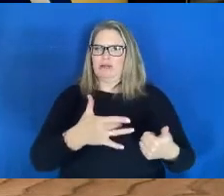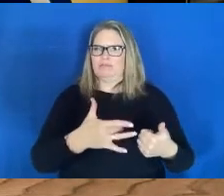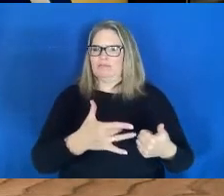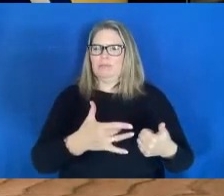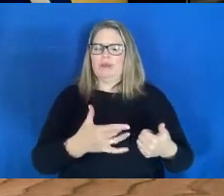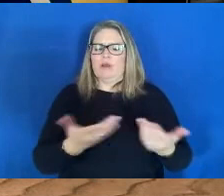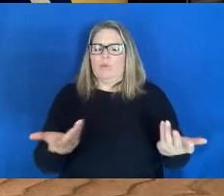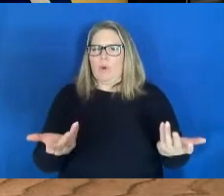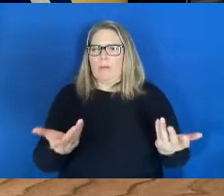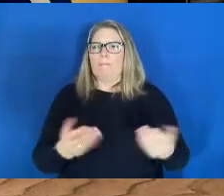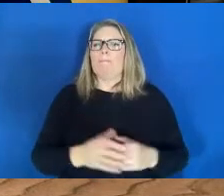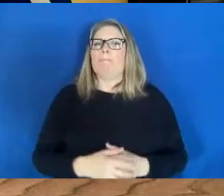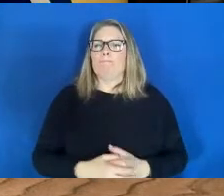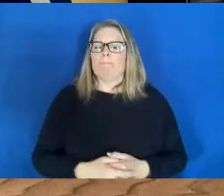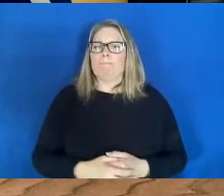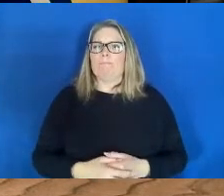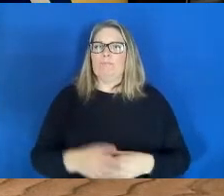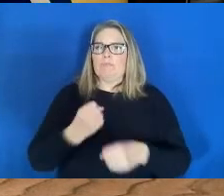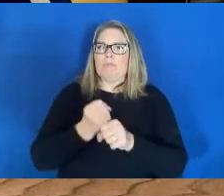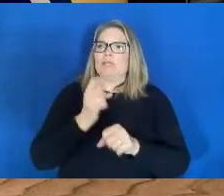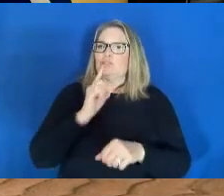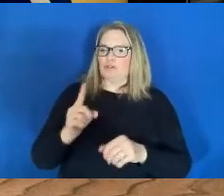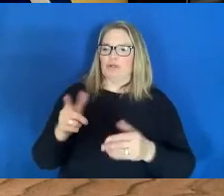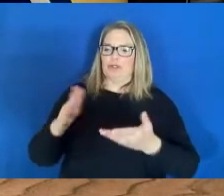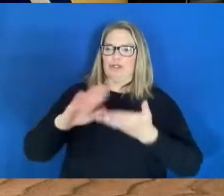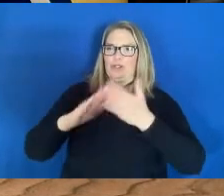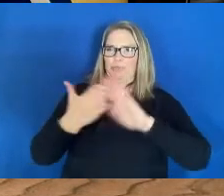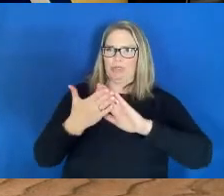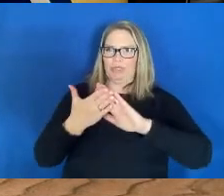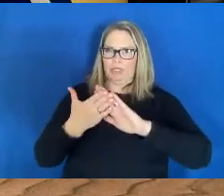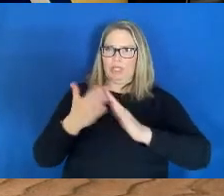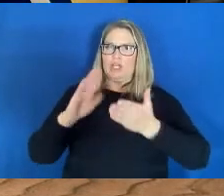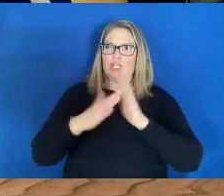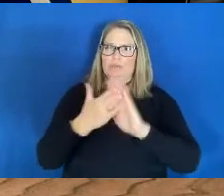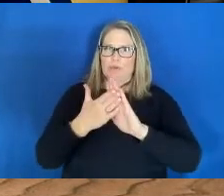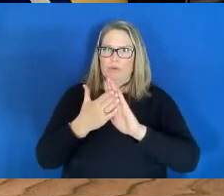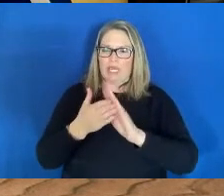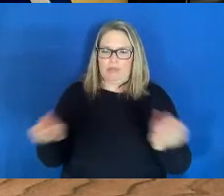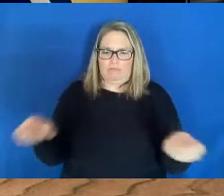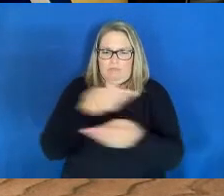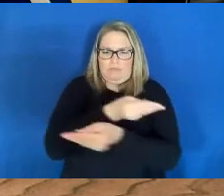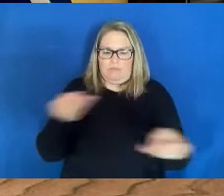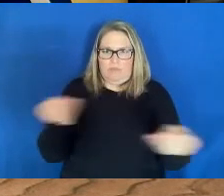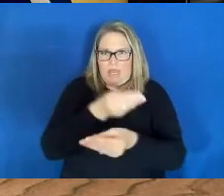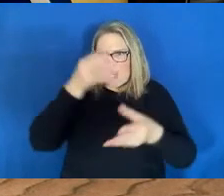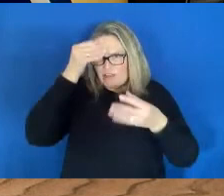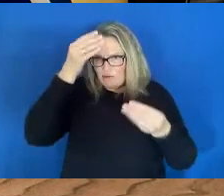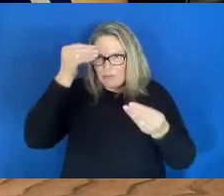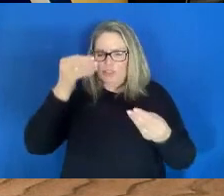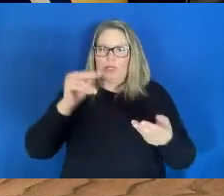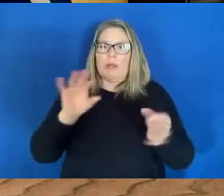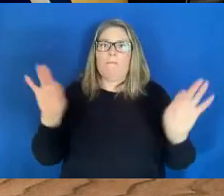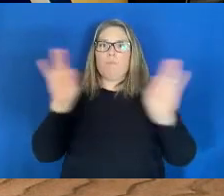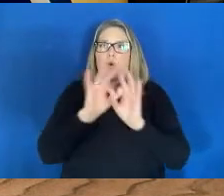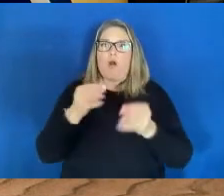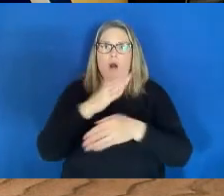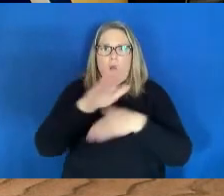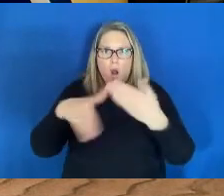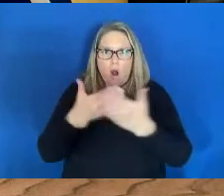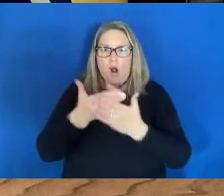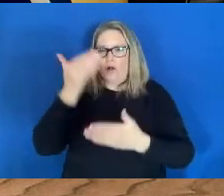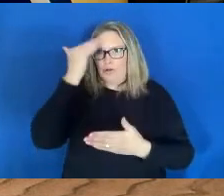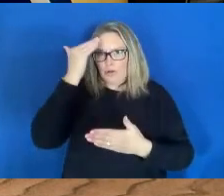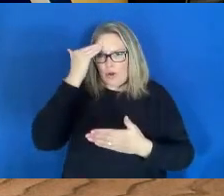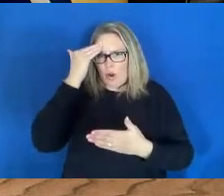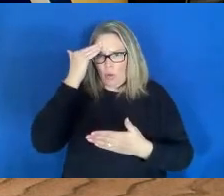sure that the communities are communicating with each other, that they're aware of the situation of the water